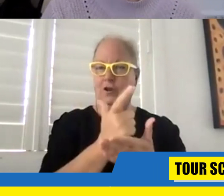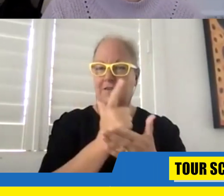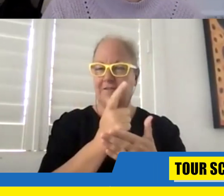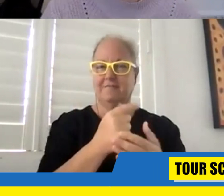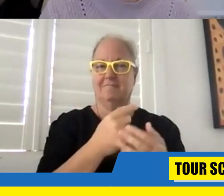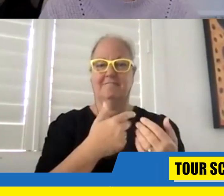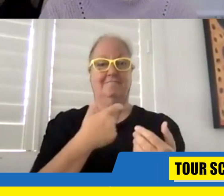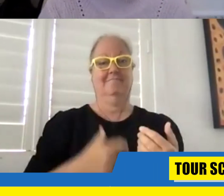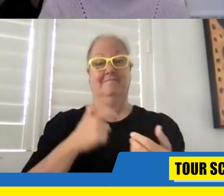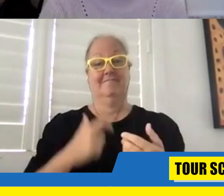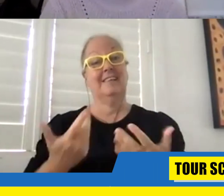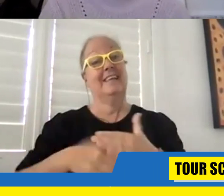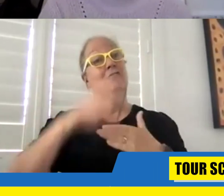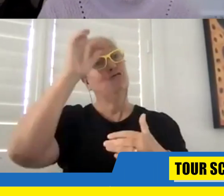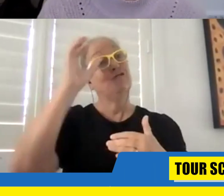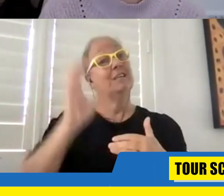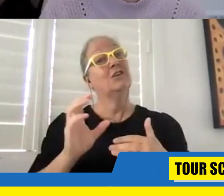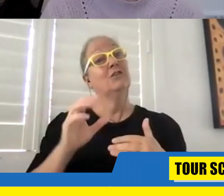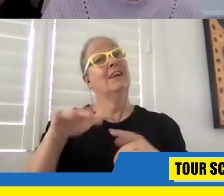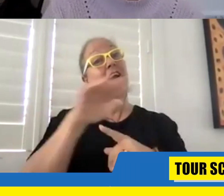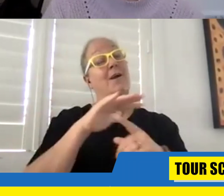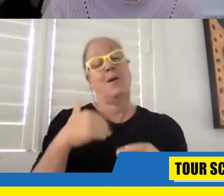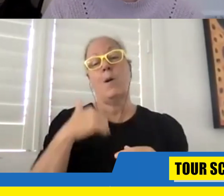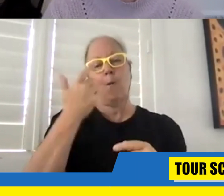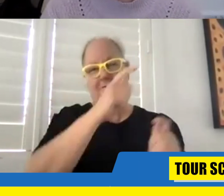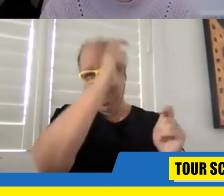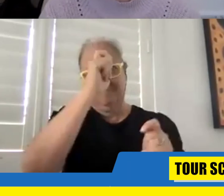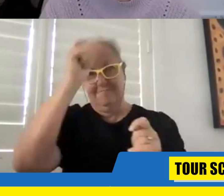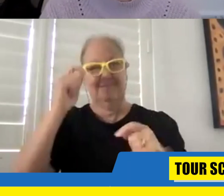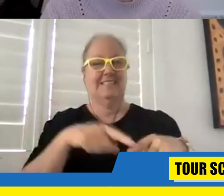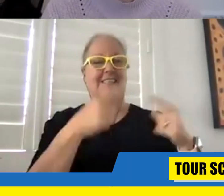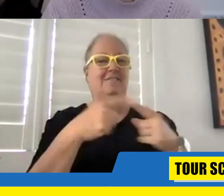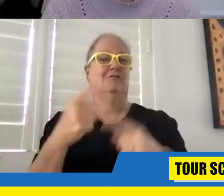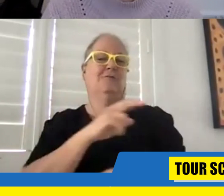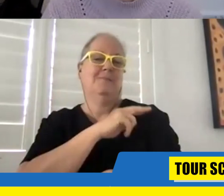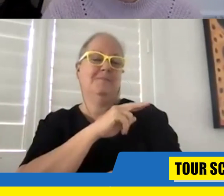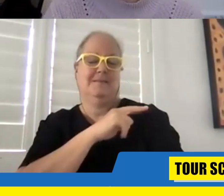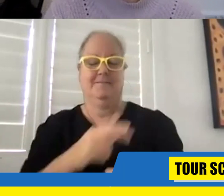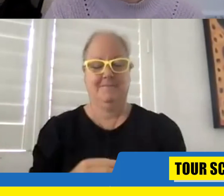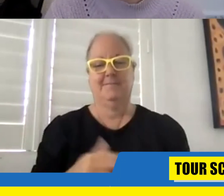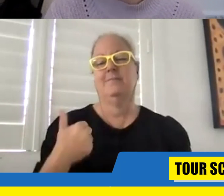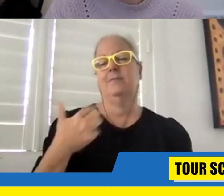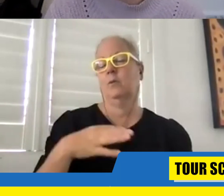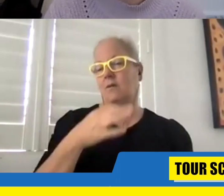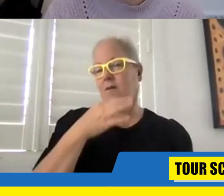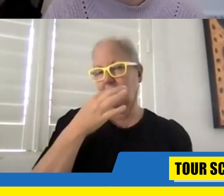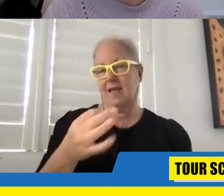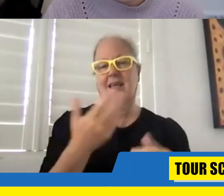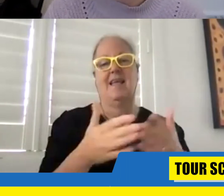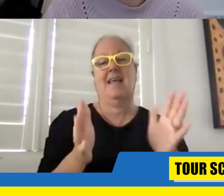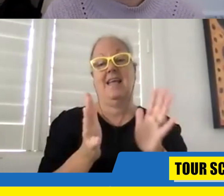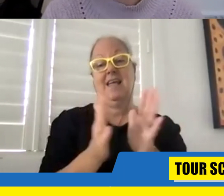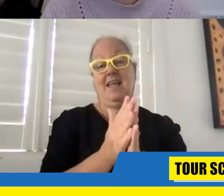all do it in the regional world. Absolutely. All right. So the first question is, how does TAG choose the events that they